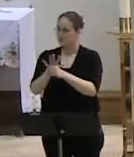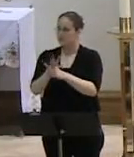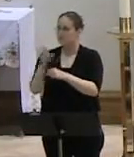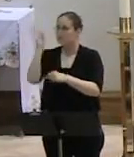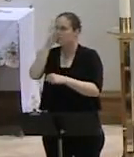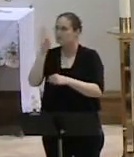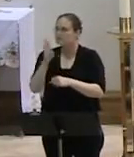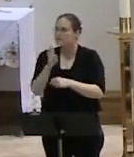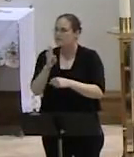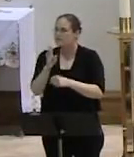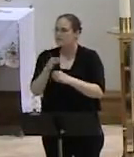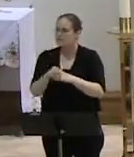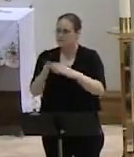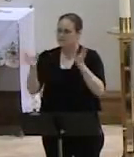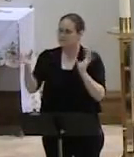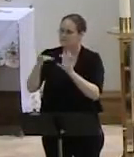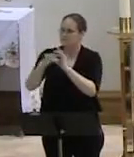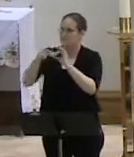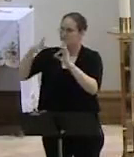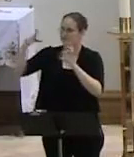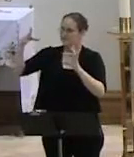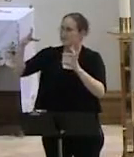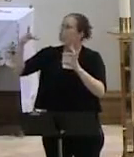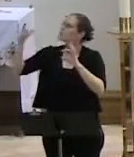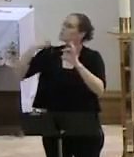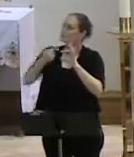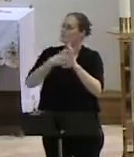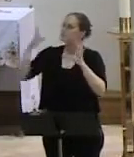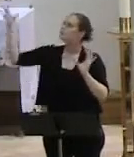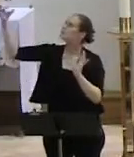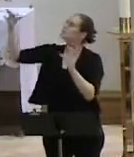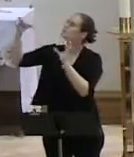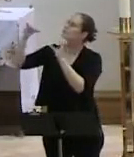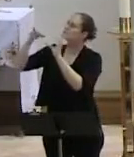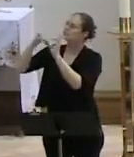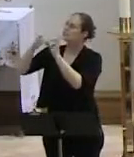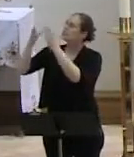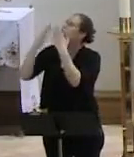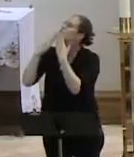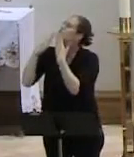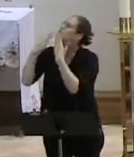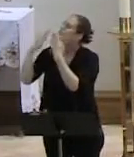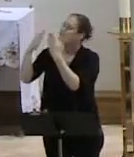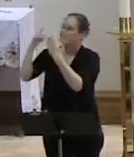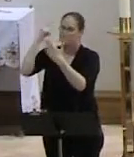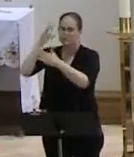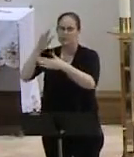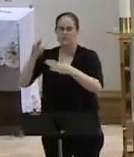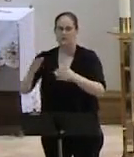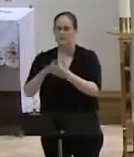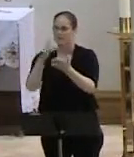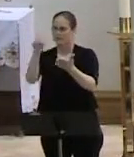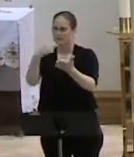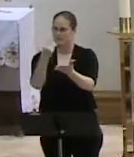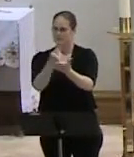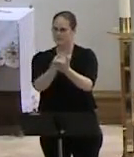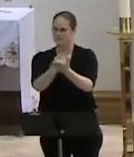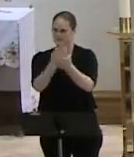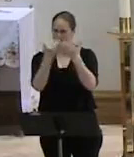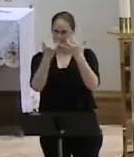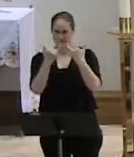never be abandoned, that we stay close to you. Thank you for these young men and women, our graduates